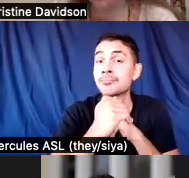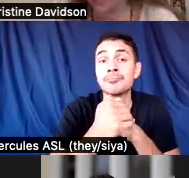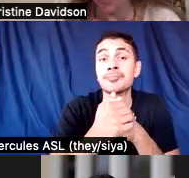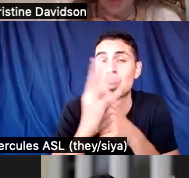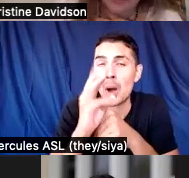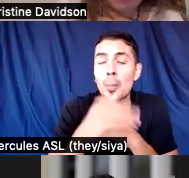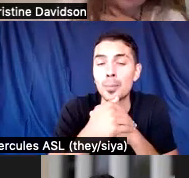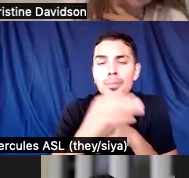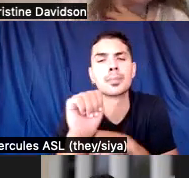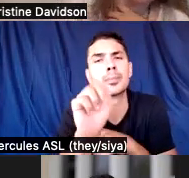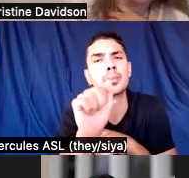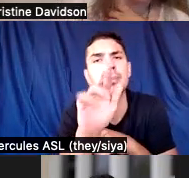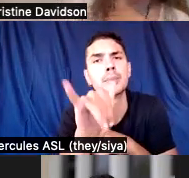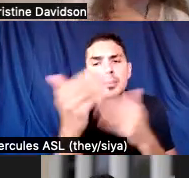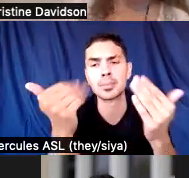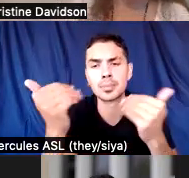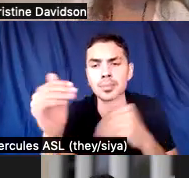Mary, tell us about activists.